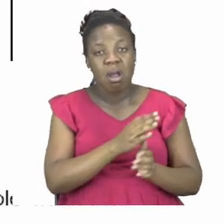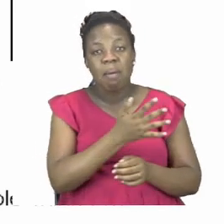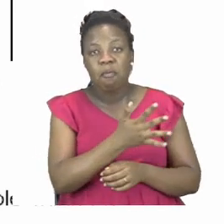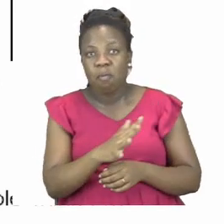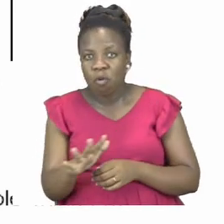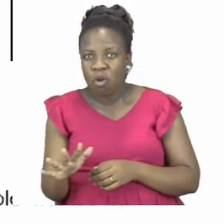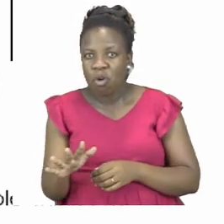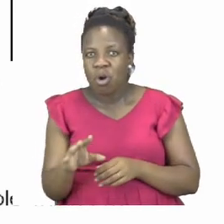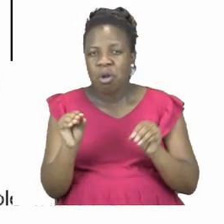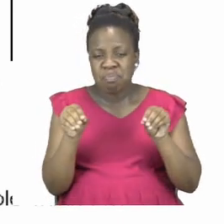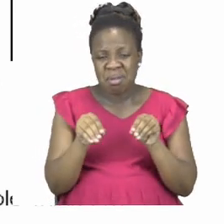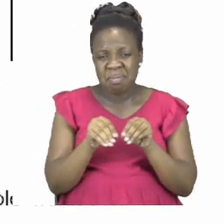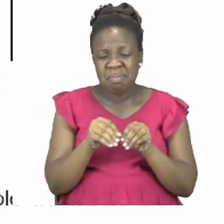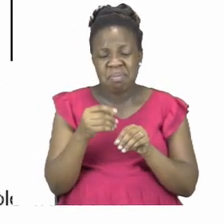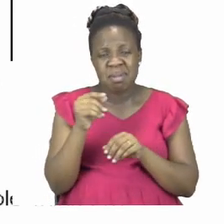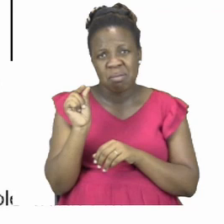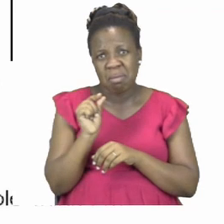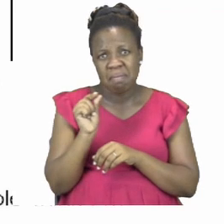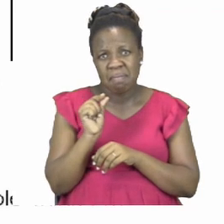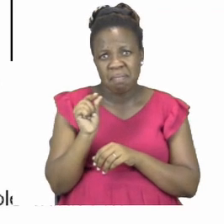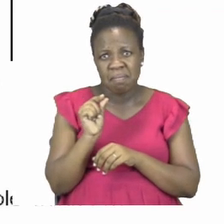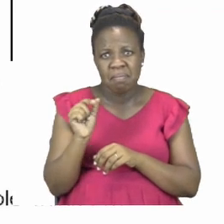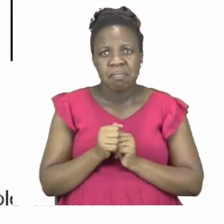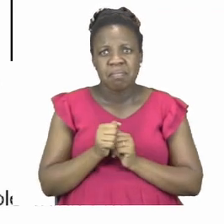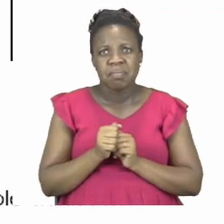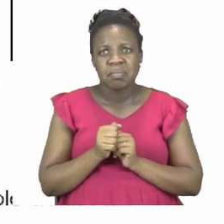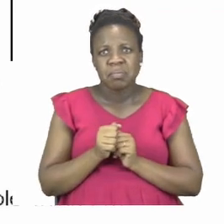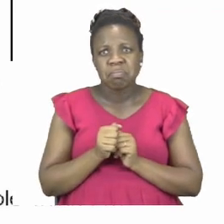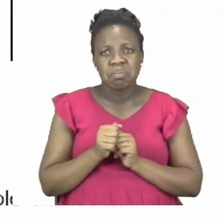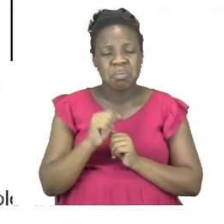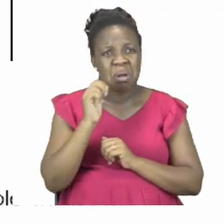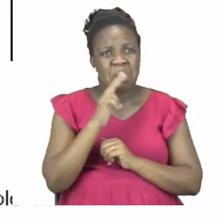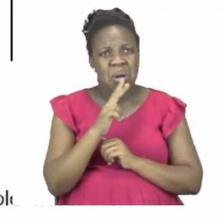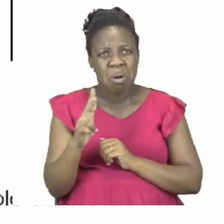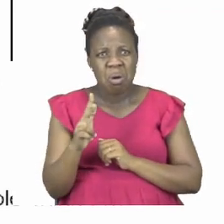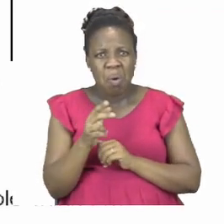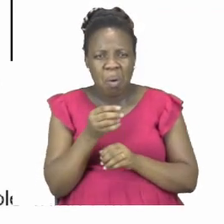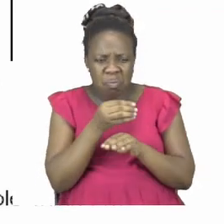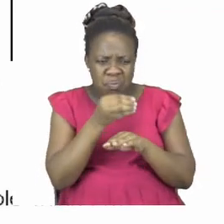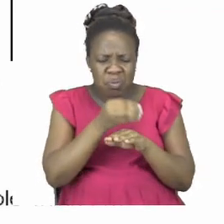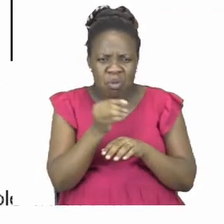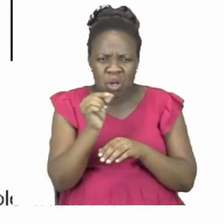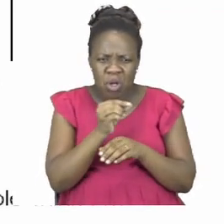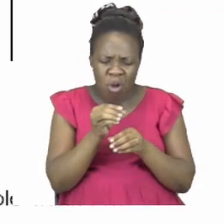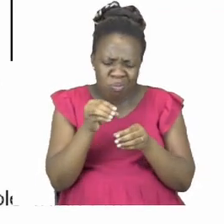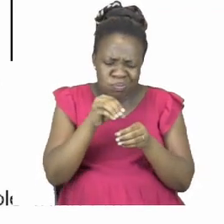small. People squeeze me into little small bottles